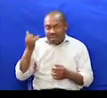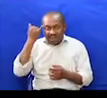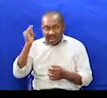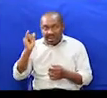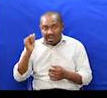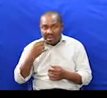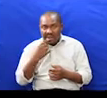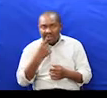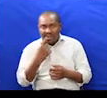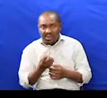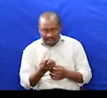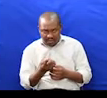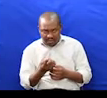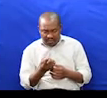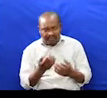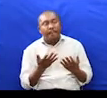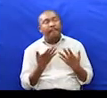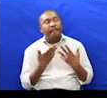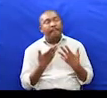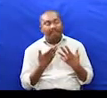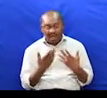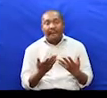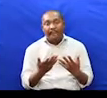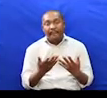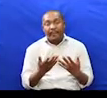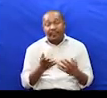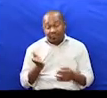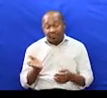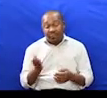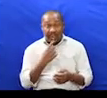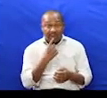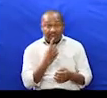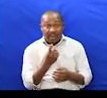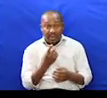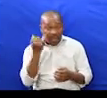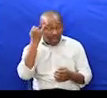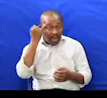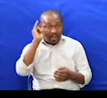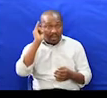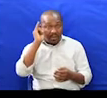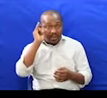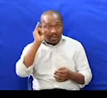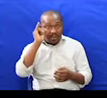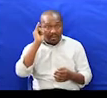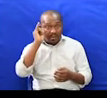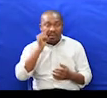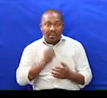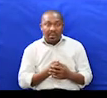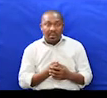atom? Okay. Dalton said that. What the idea said Dalton about the